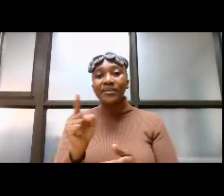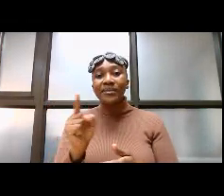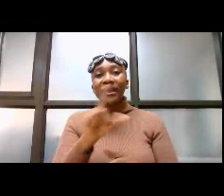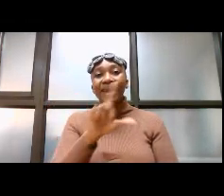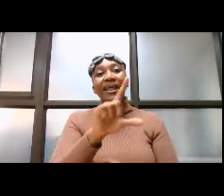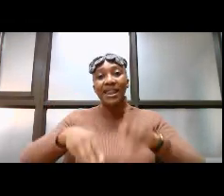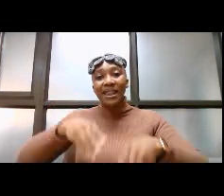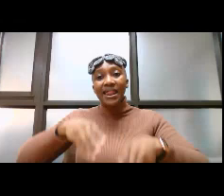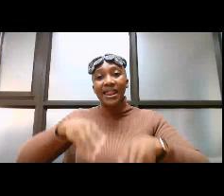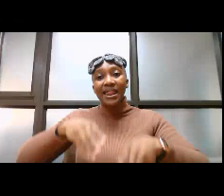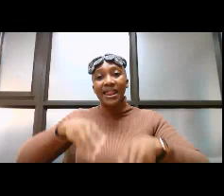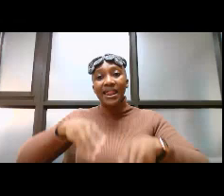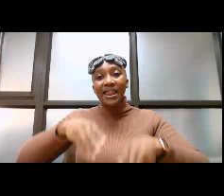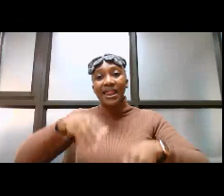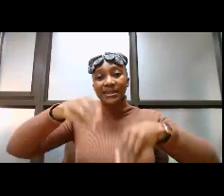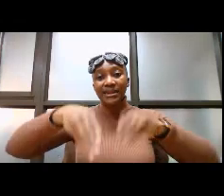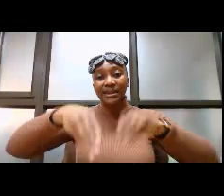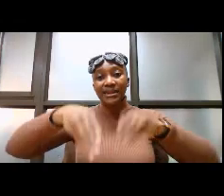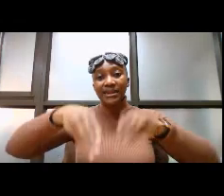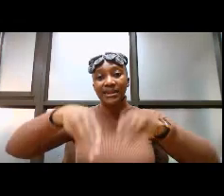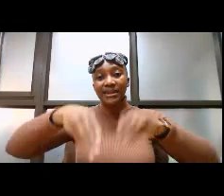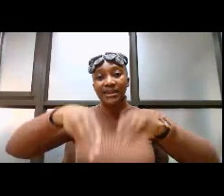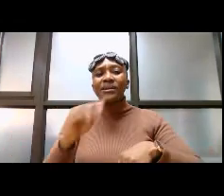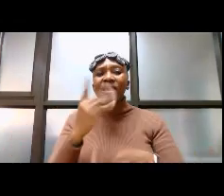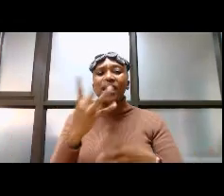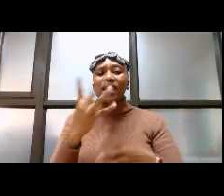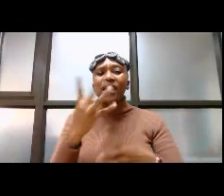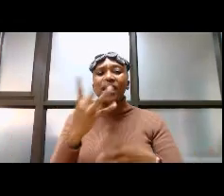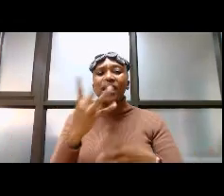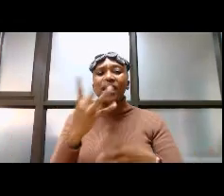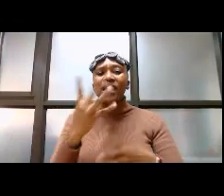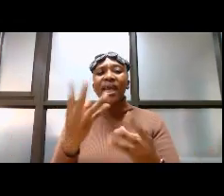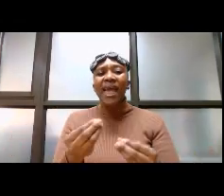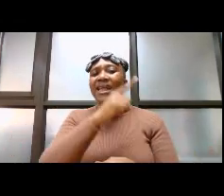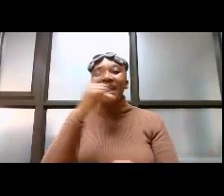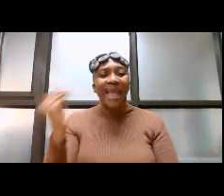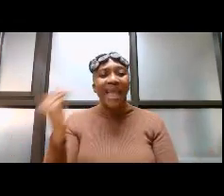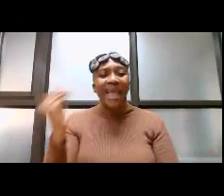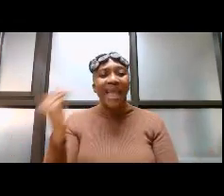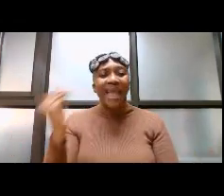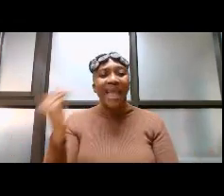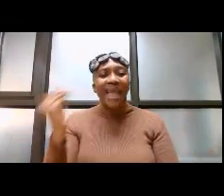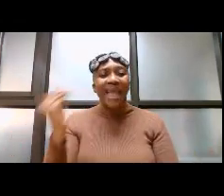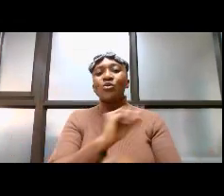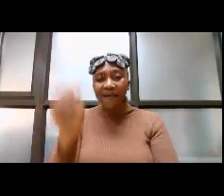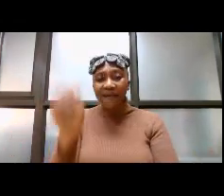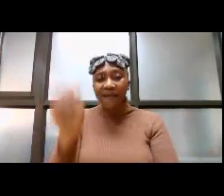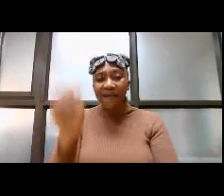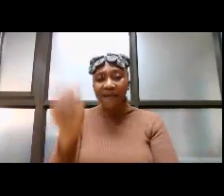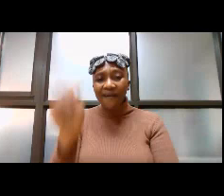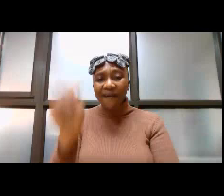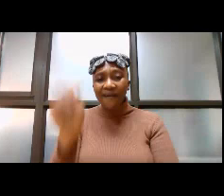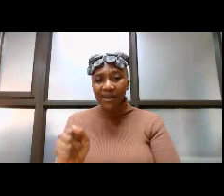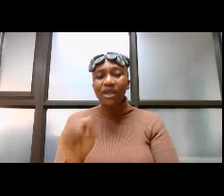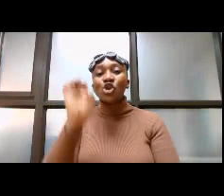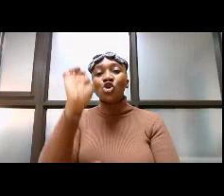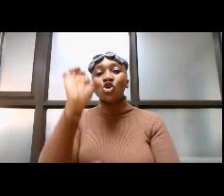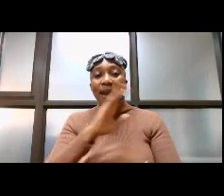some names that are not African. They were renamed, given some European names. Yeah, because of this view that